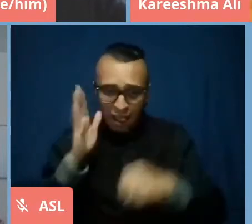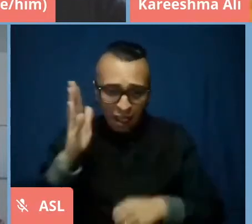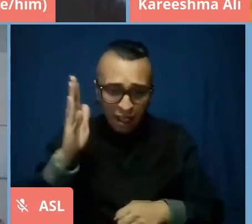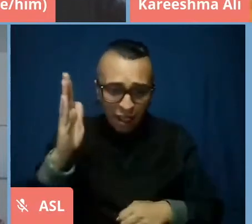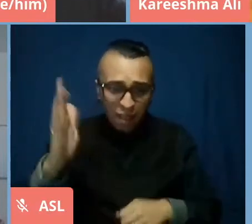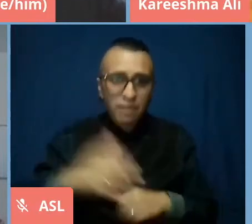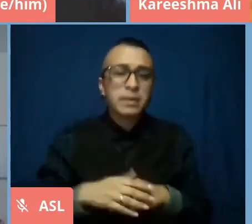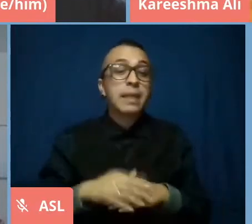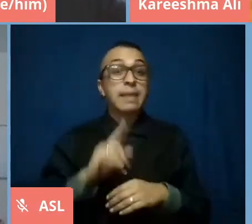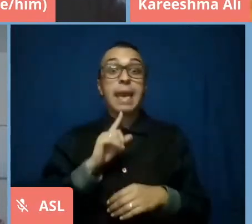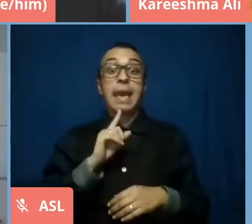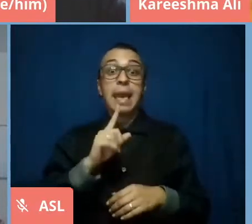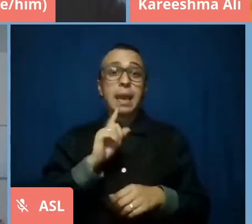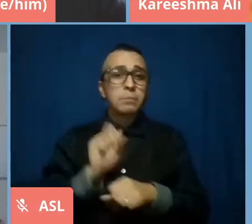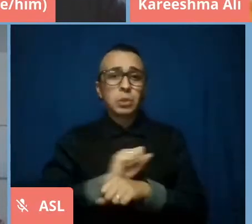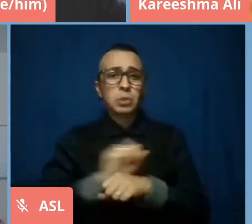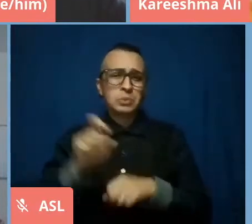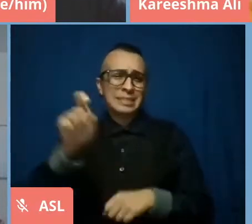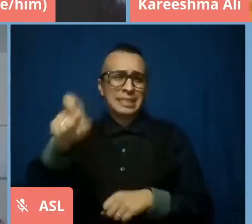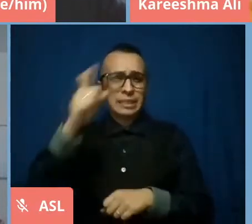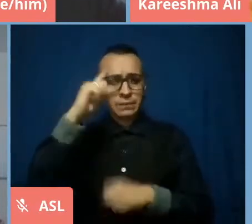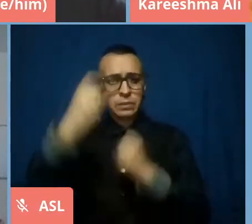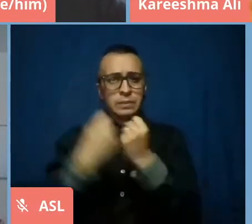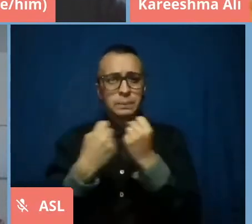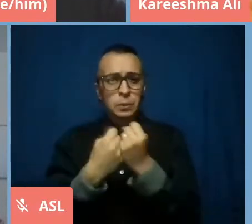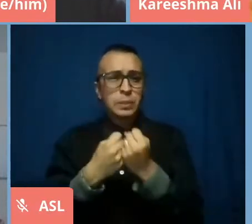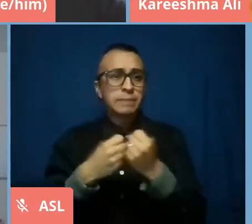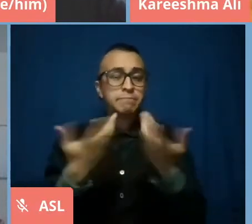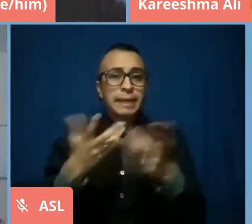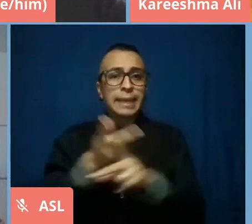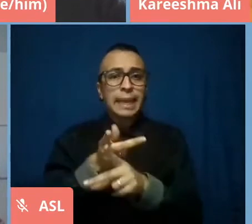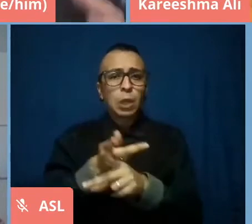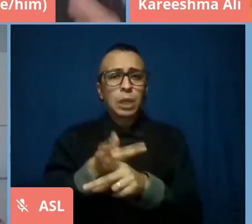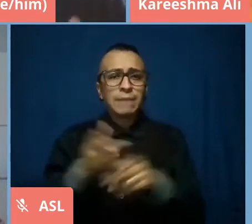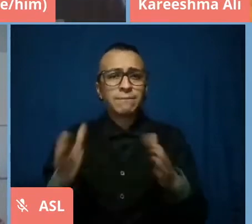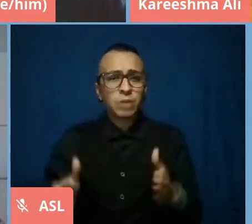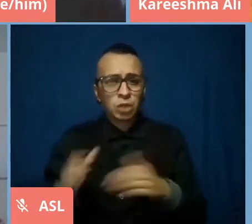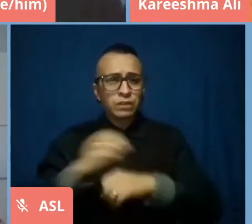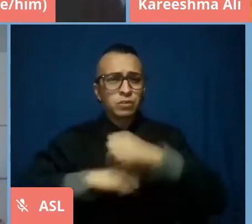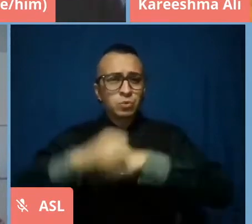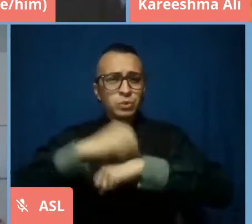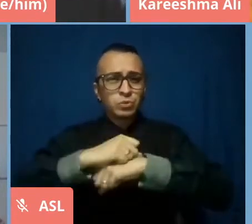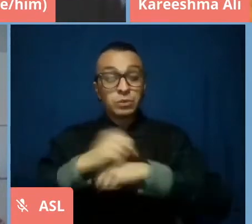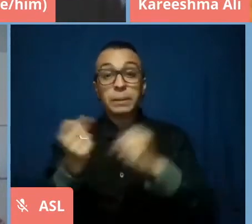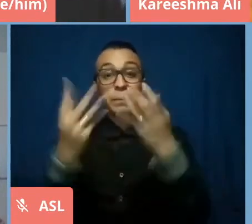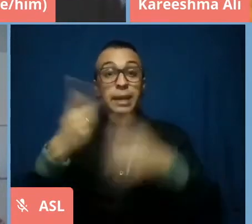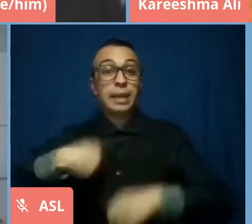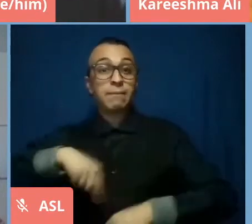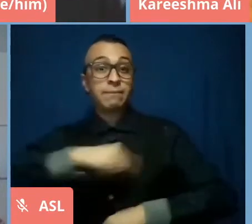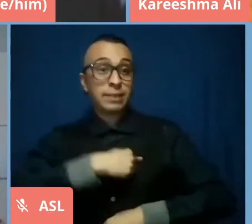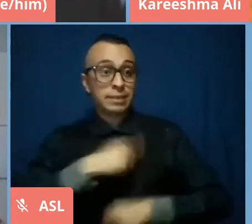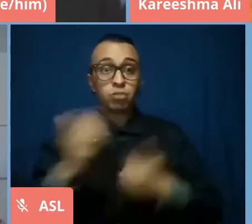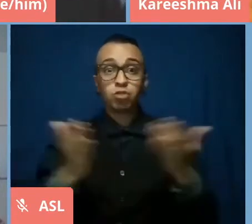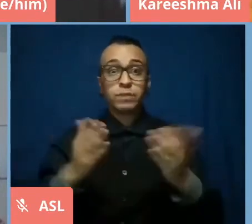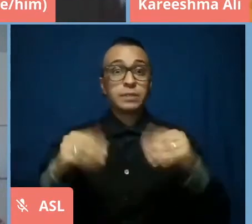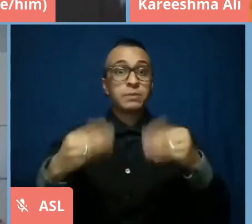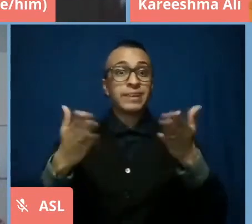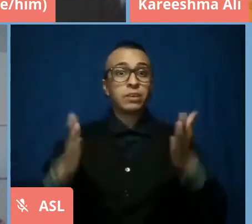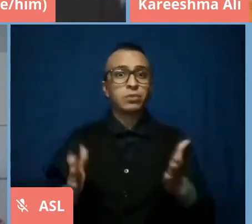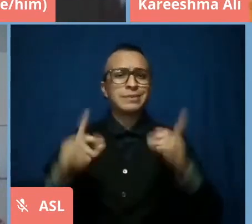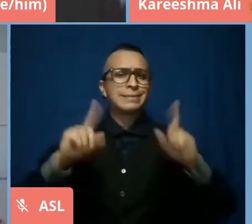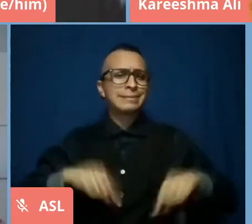need for support for a caregiver infrastructure. And as many of us as service providers who have